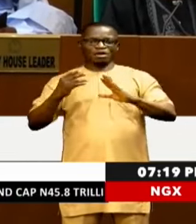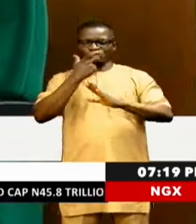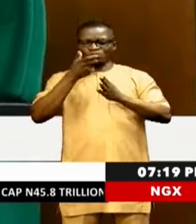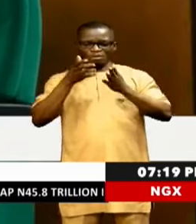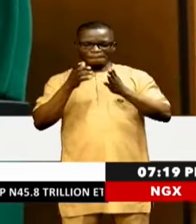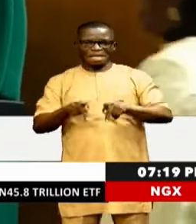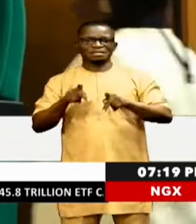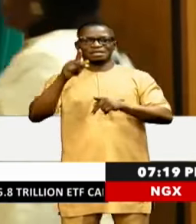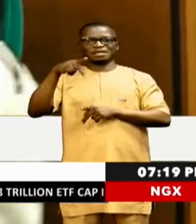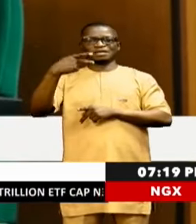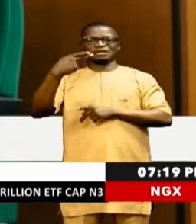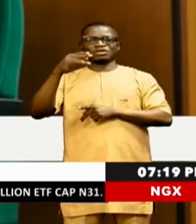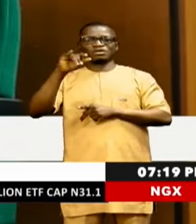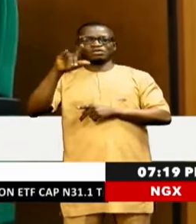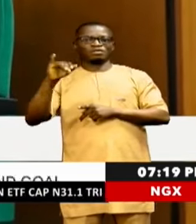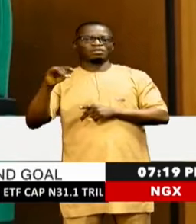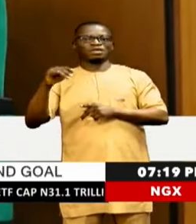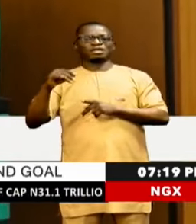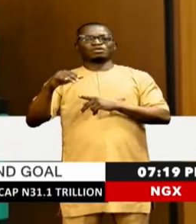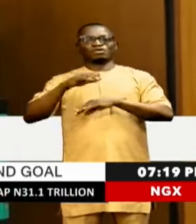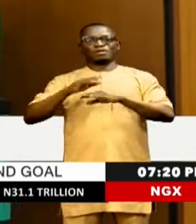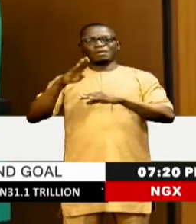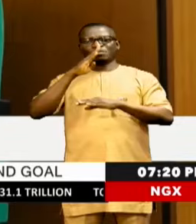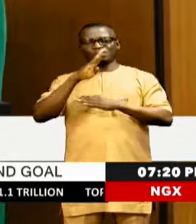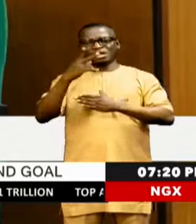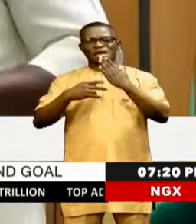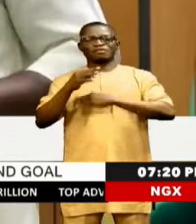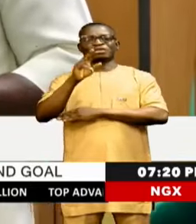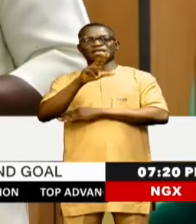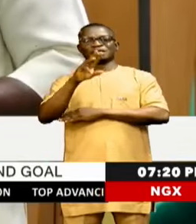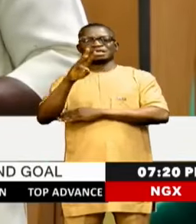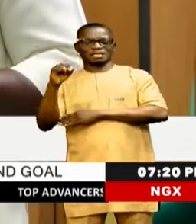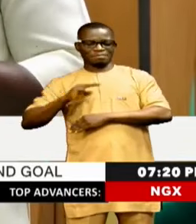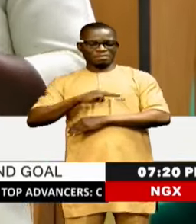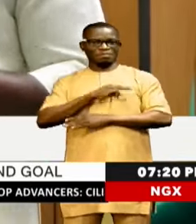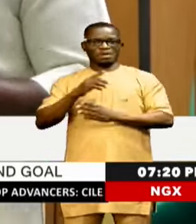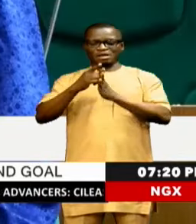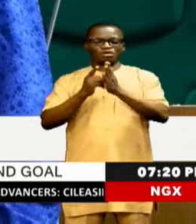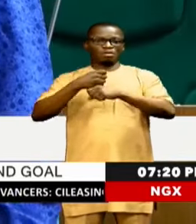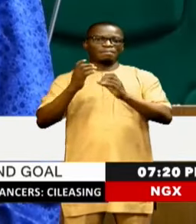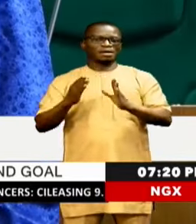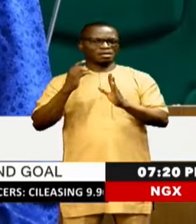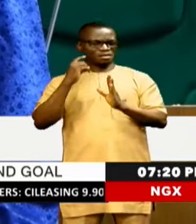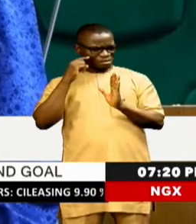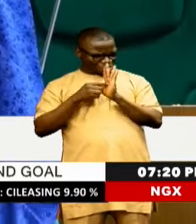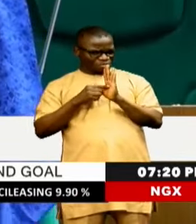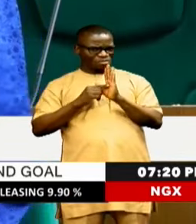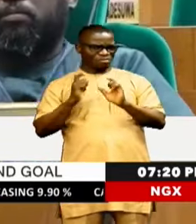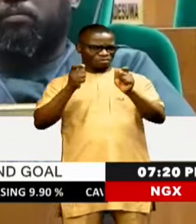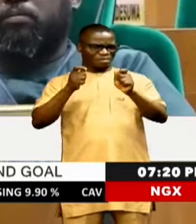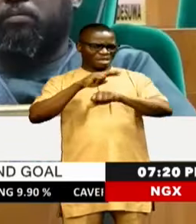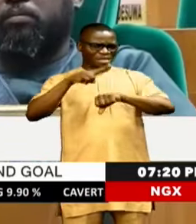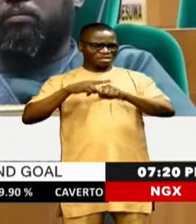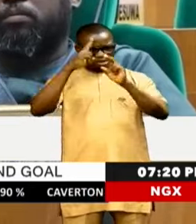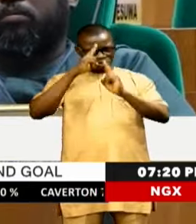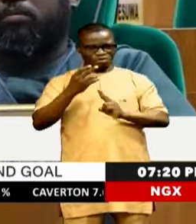Philip Agbesi on behalf of the 360 members. The lawmakers described the conferment of the National Honours